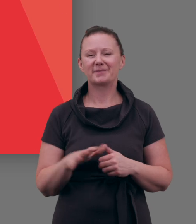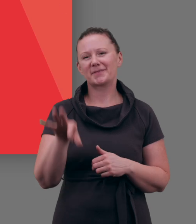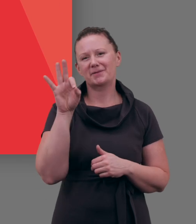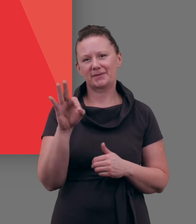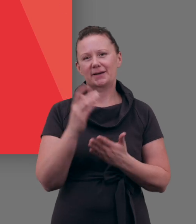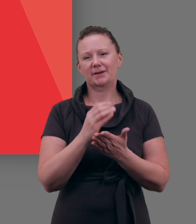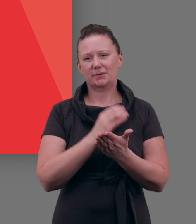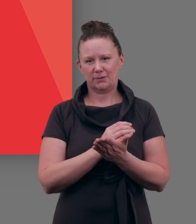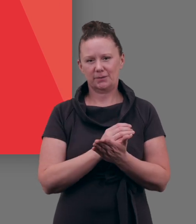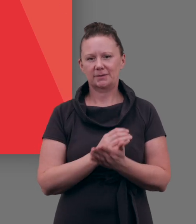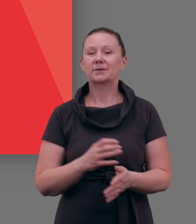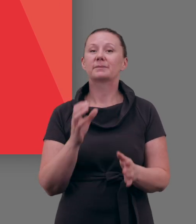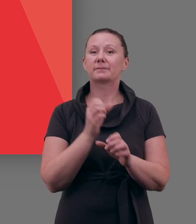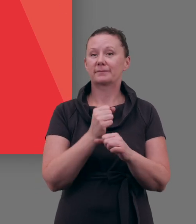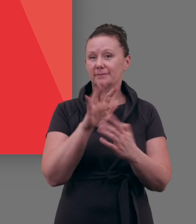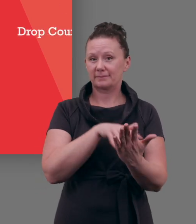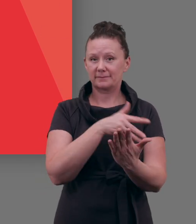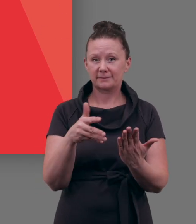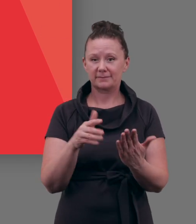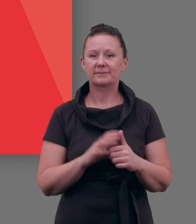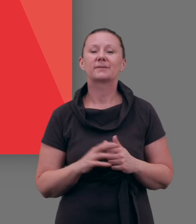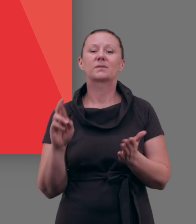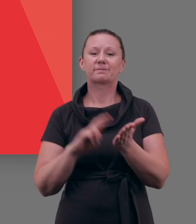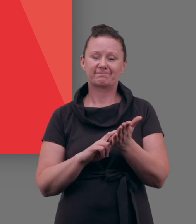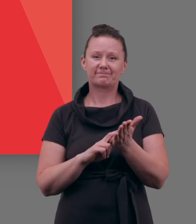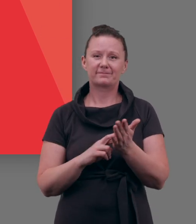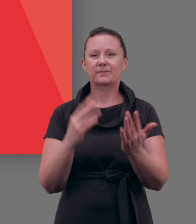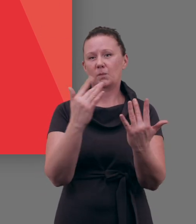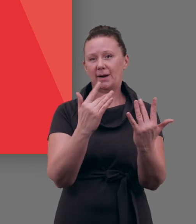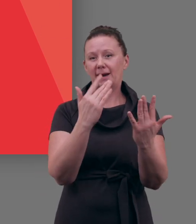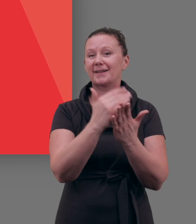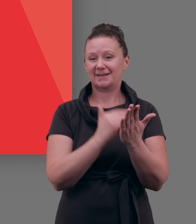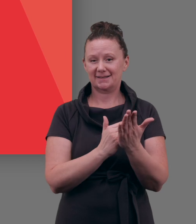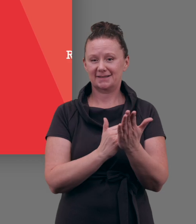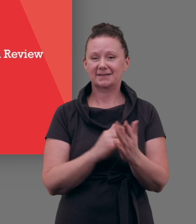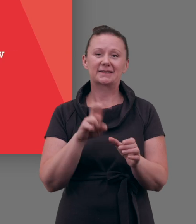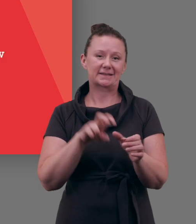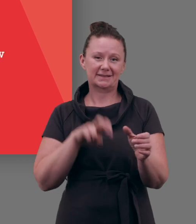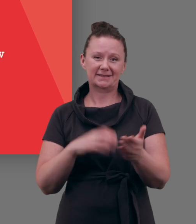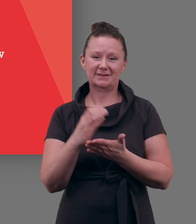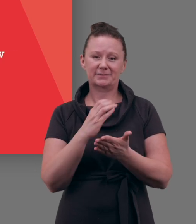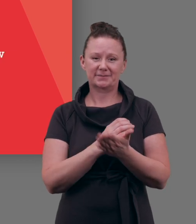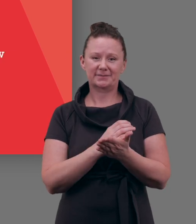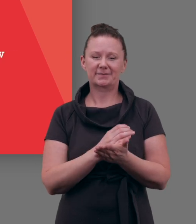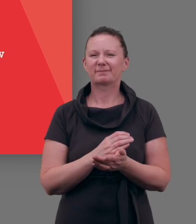register, waitlist, drop courses, change sections, and request a review.